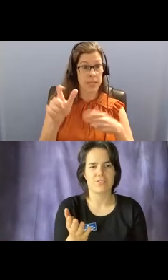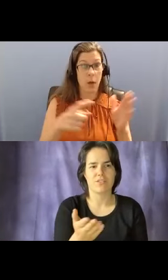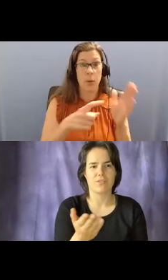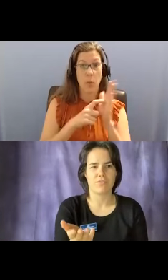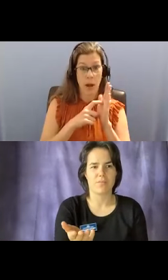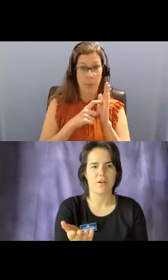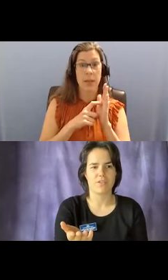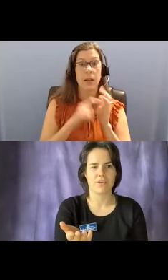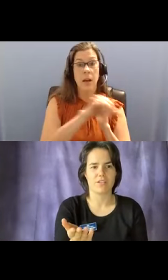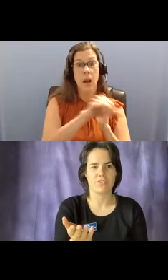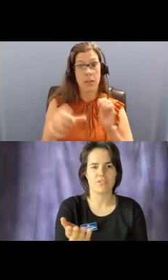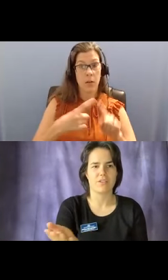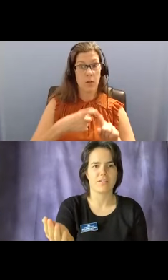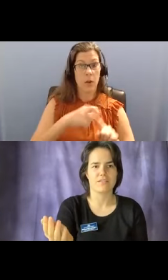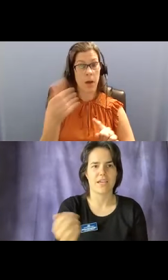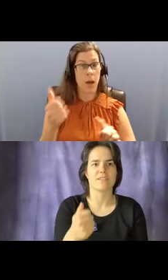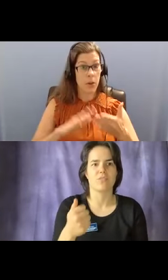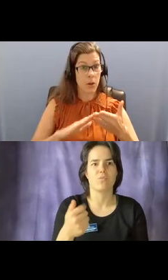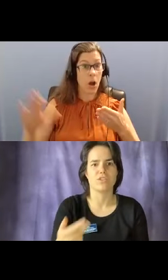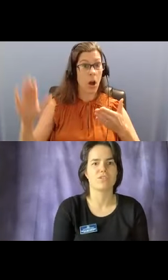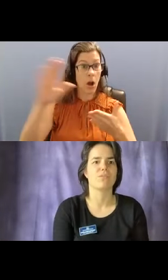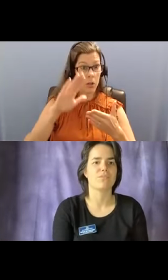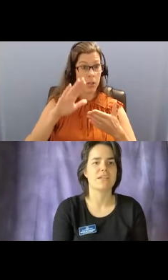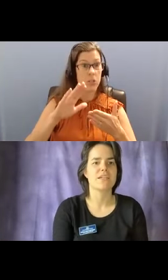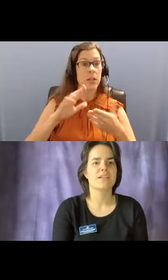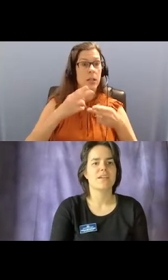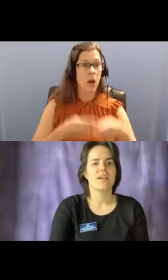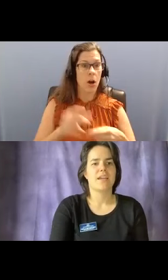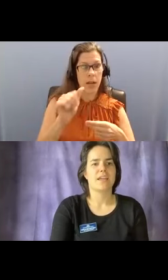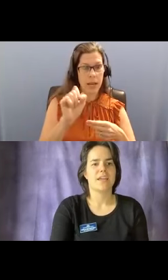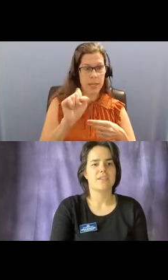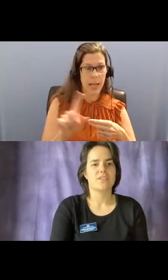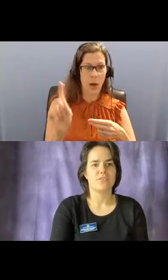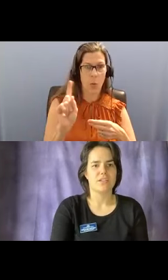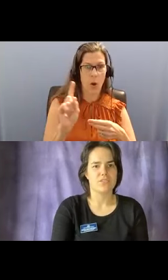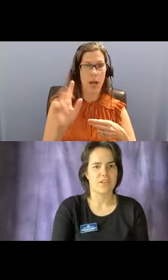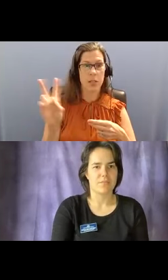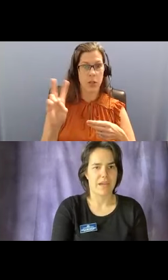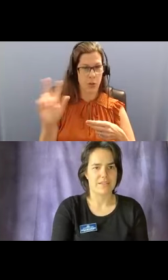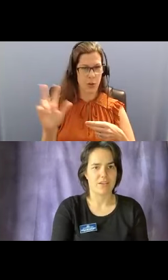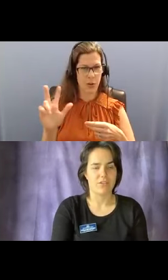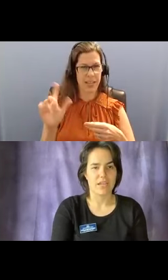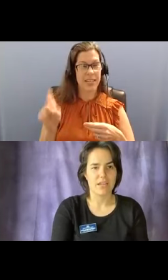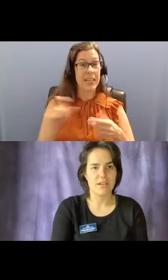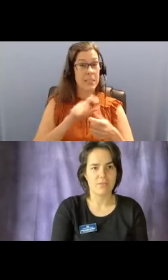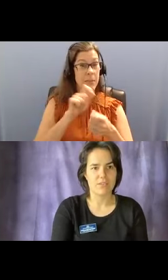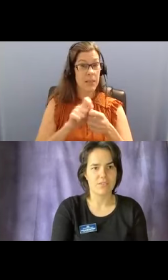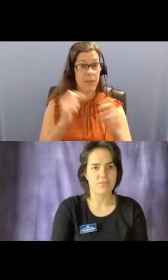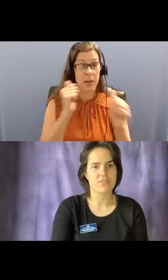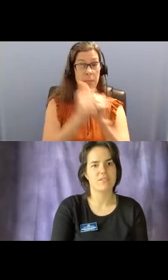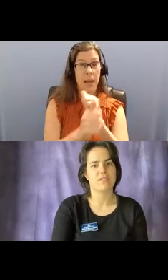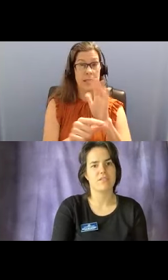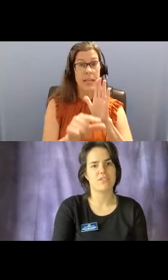typically are also from other colleges known as ASL 1, 2, and 3. And you need a certain passing grade